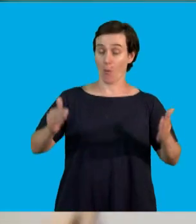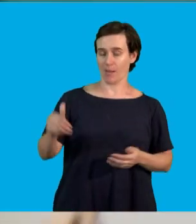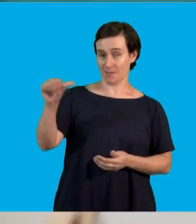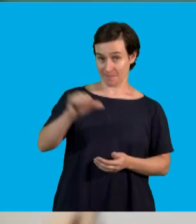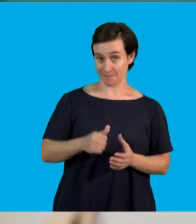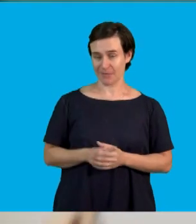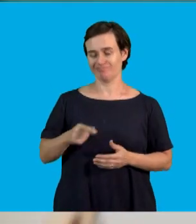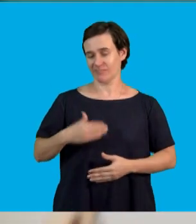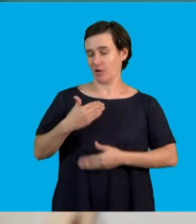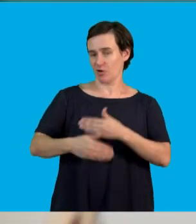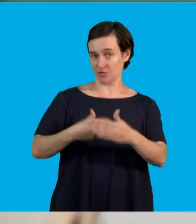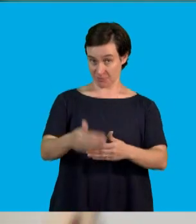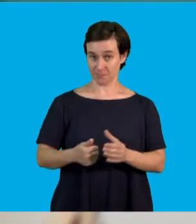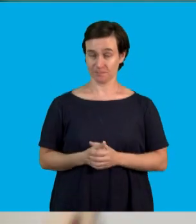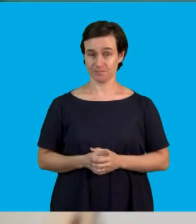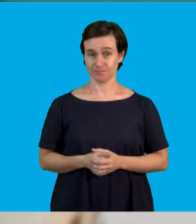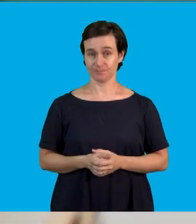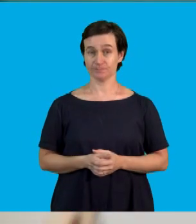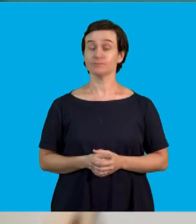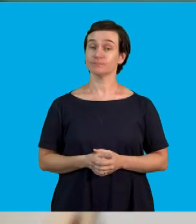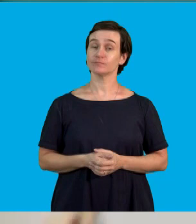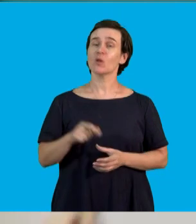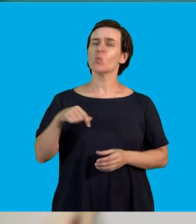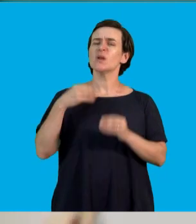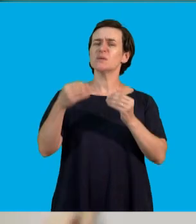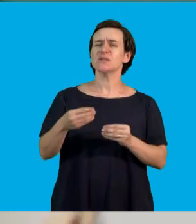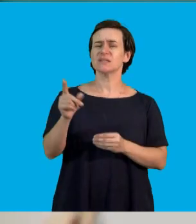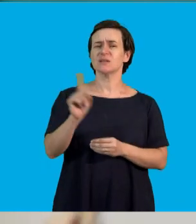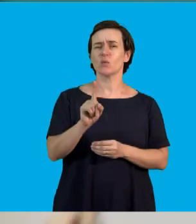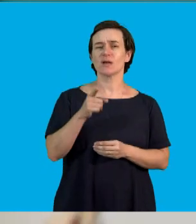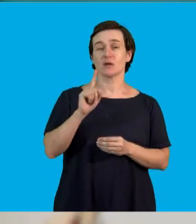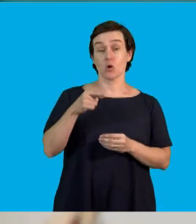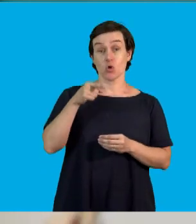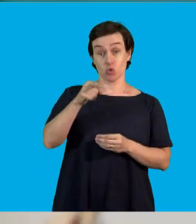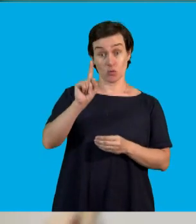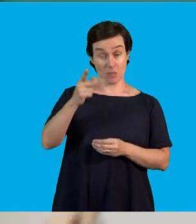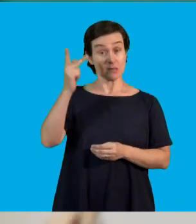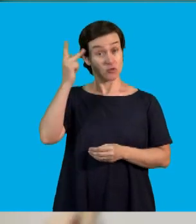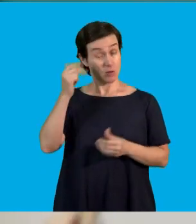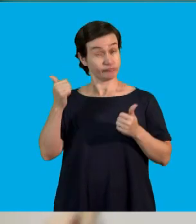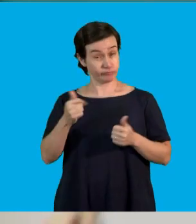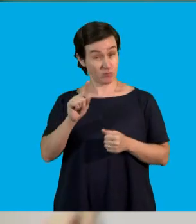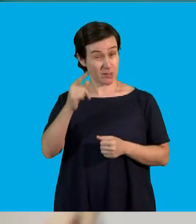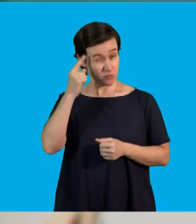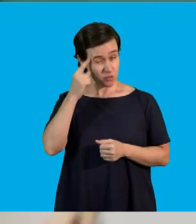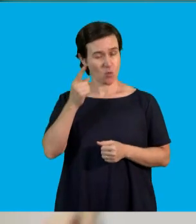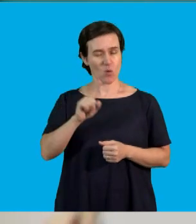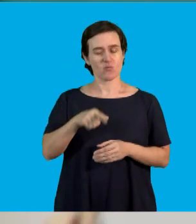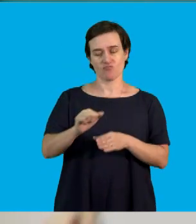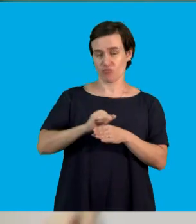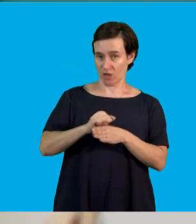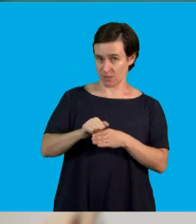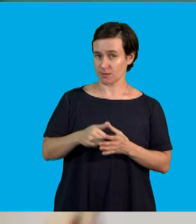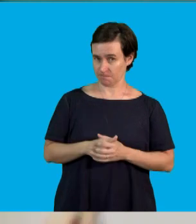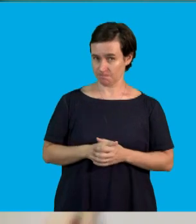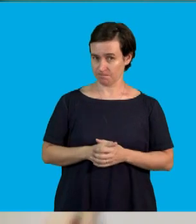Welcome back from the ad break, and let's continue with our lesson. So remember, we were busy with the pre-knowledge practice. Let's continue.